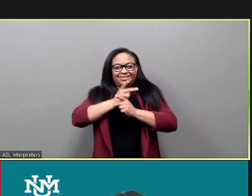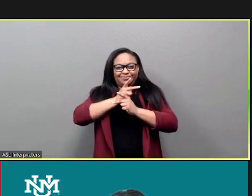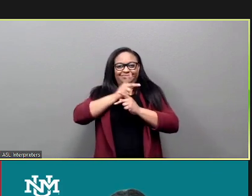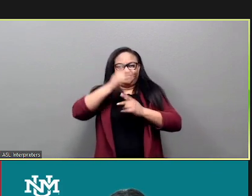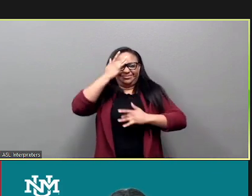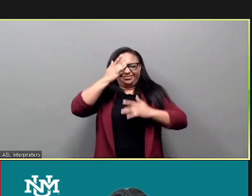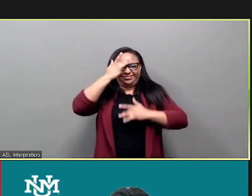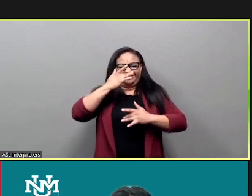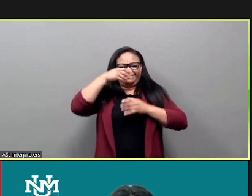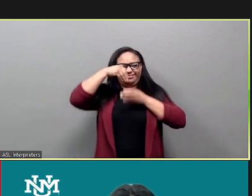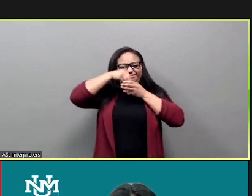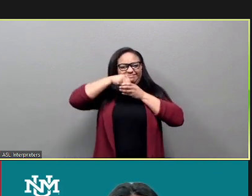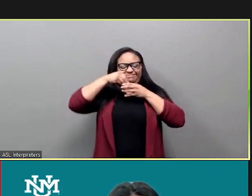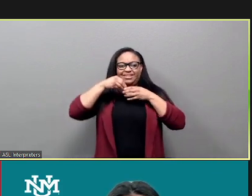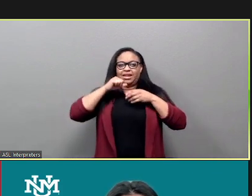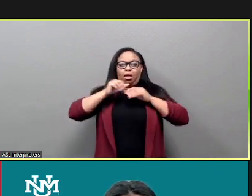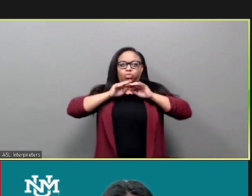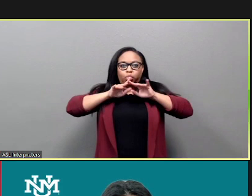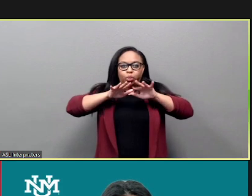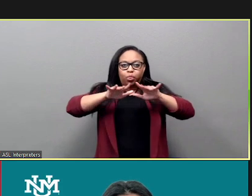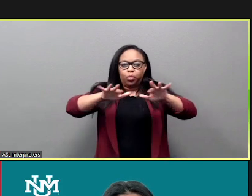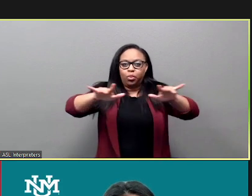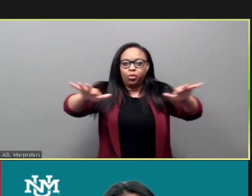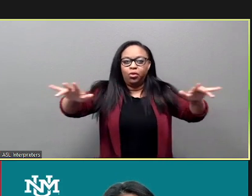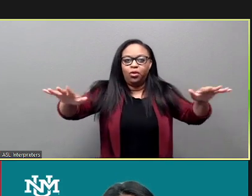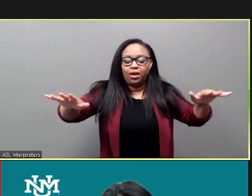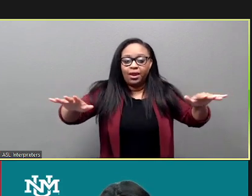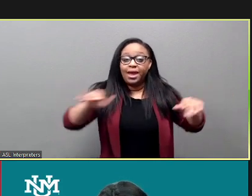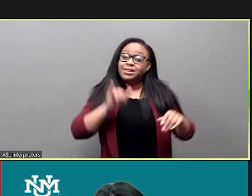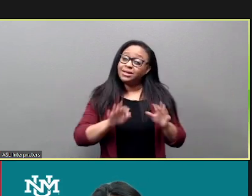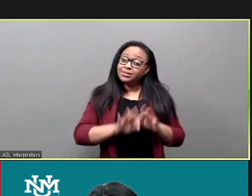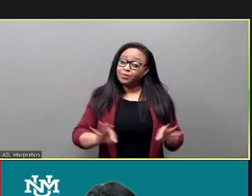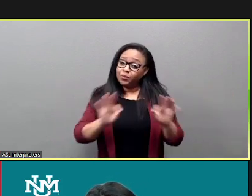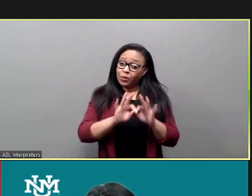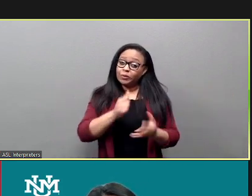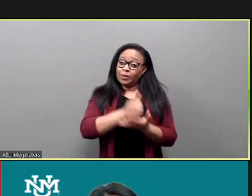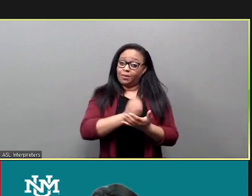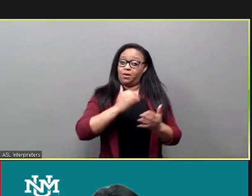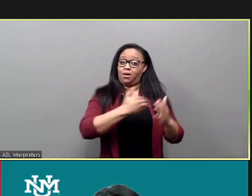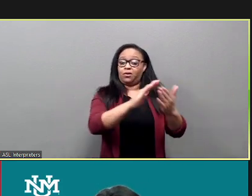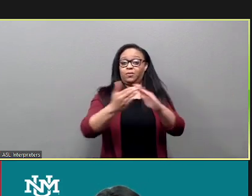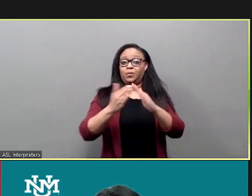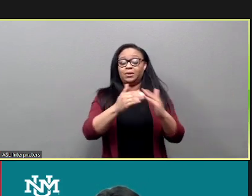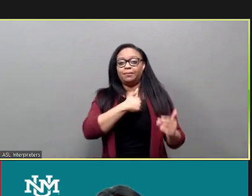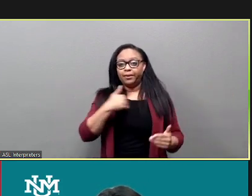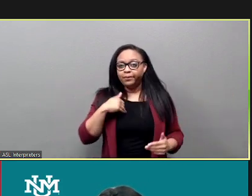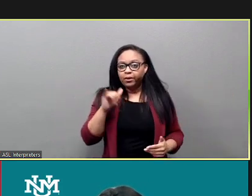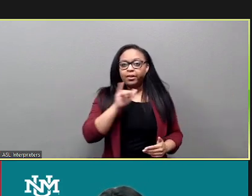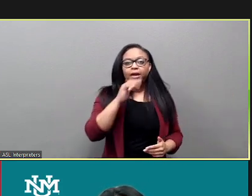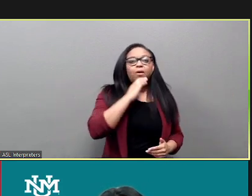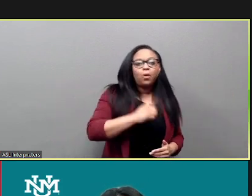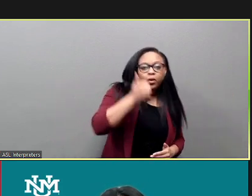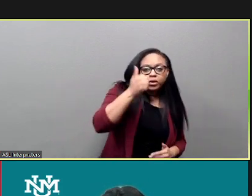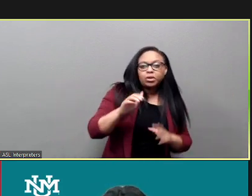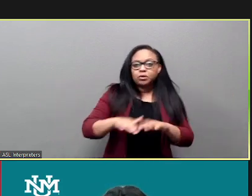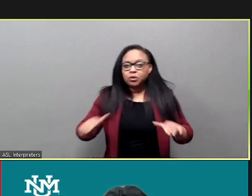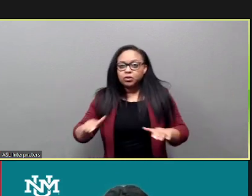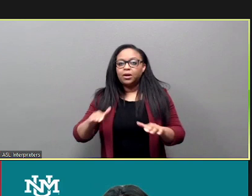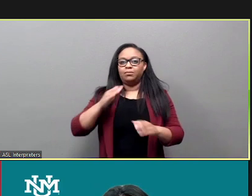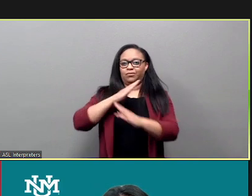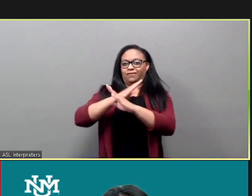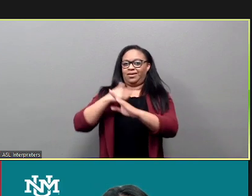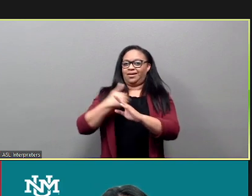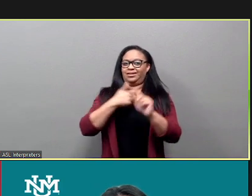who have compromised health conditions, or if you're in large crowds. And finally, if you are sick, please stay